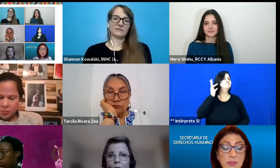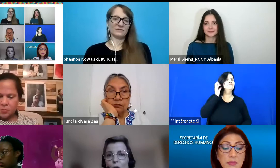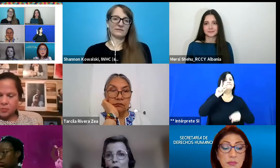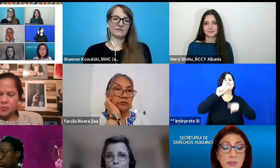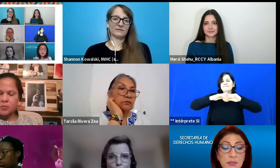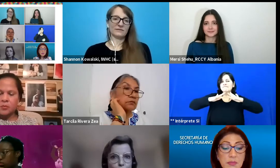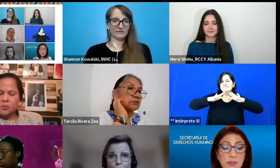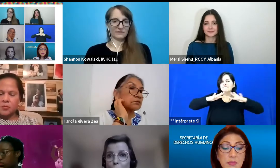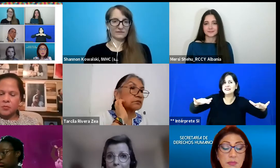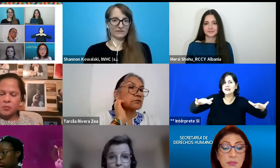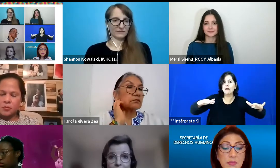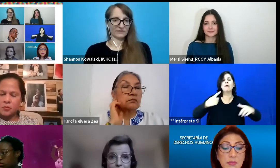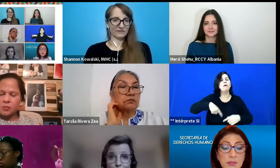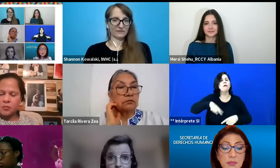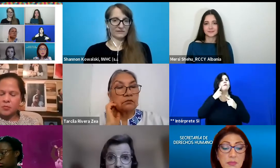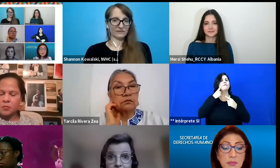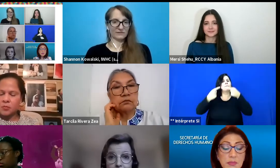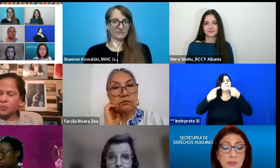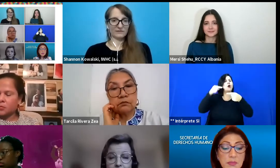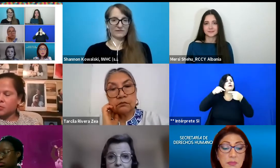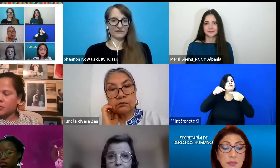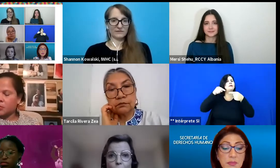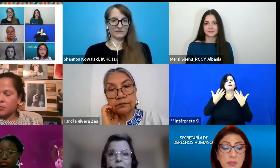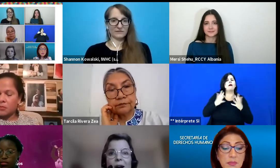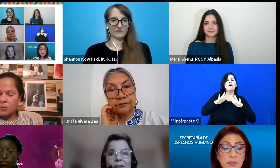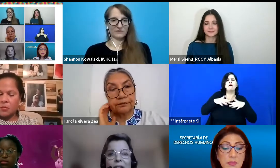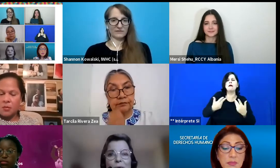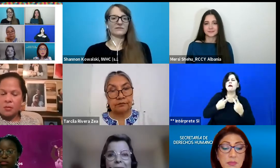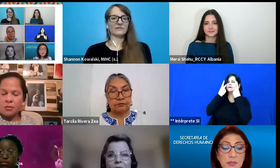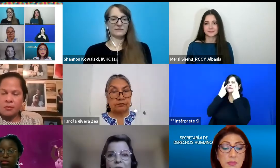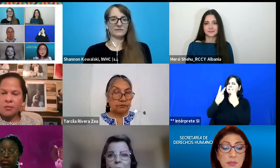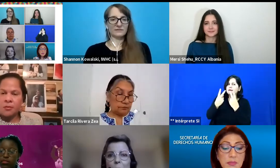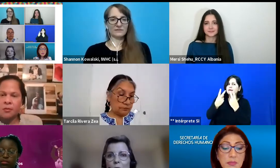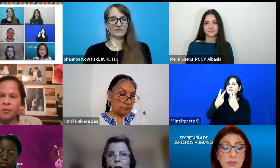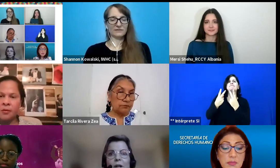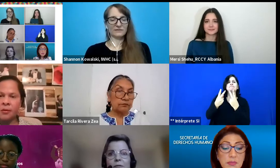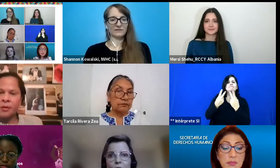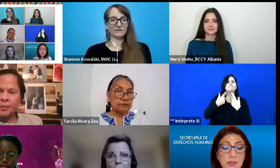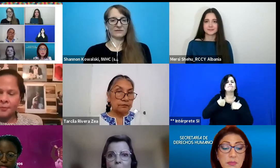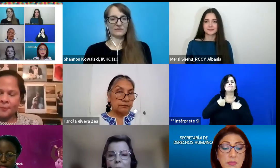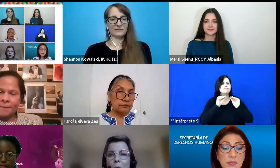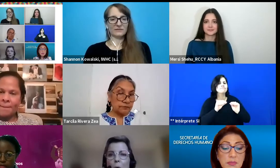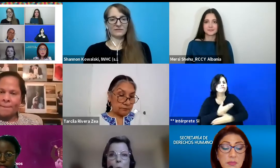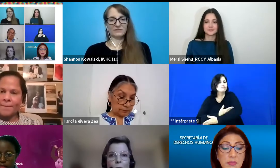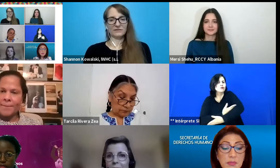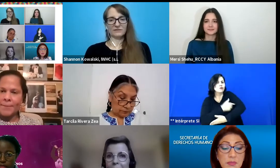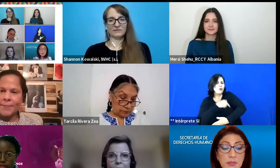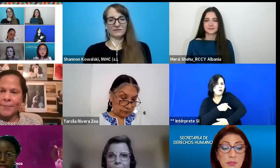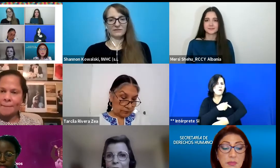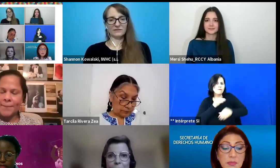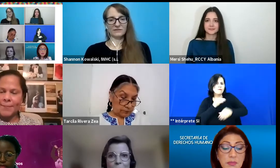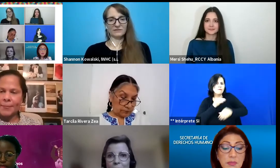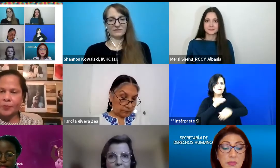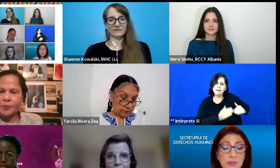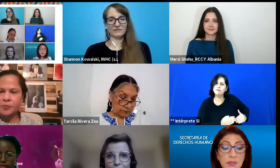we talk to our daughters about what kind of education, what kind of job, what kind